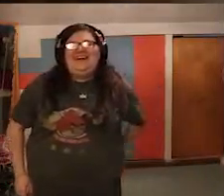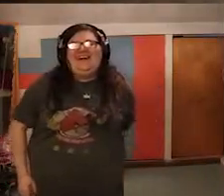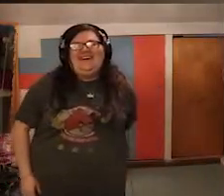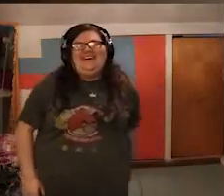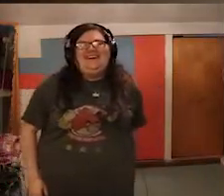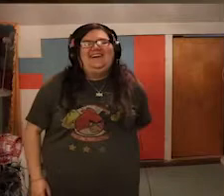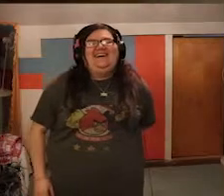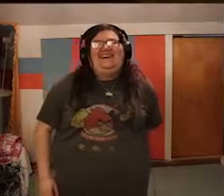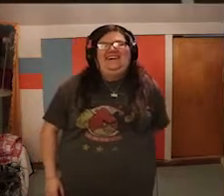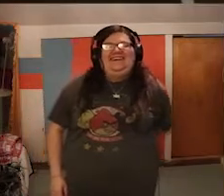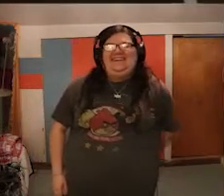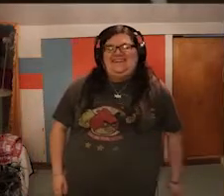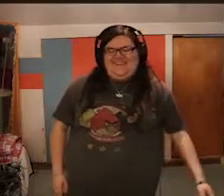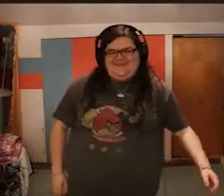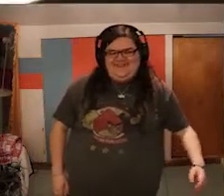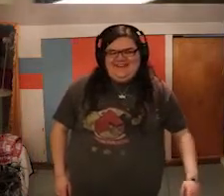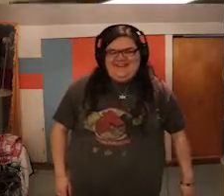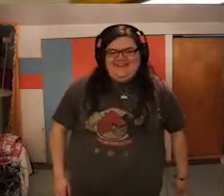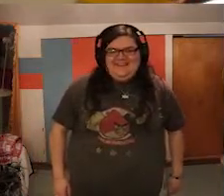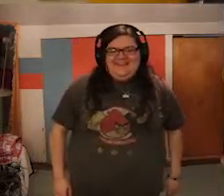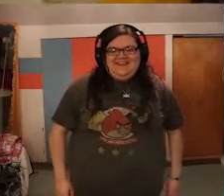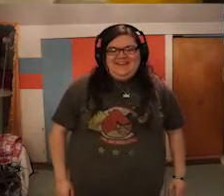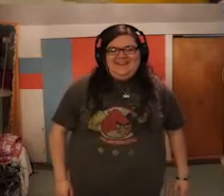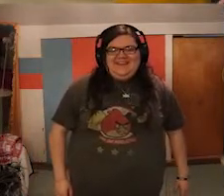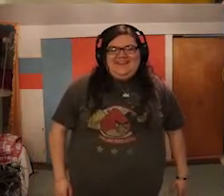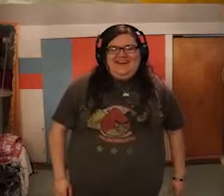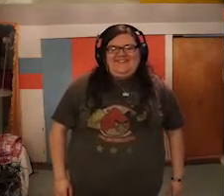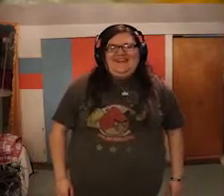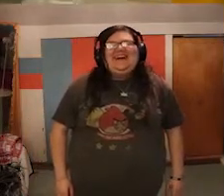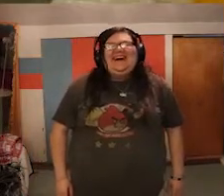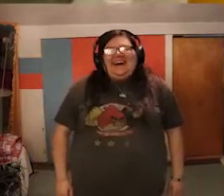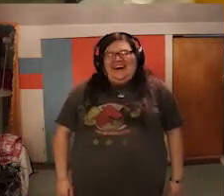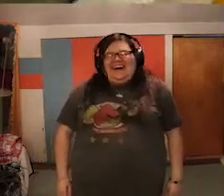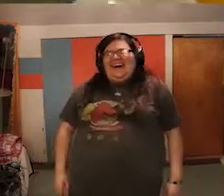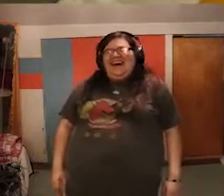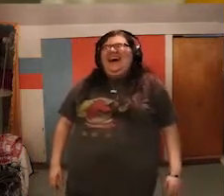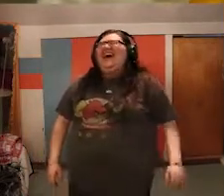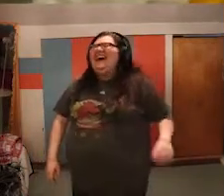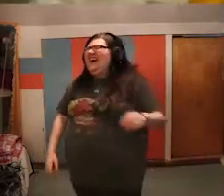Disgusting. You're a slob. I don't need this. I'm rich. I'm rich.